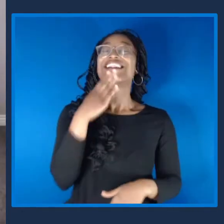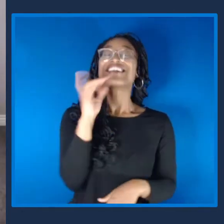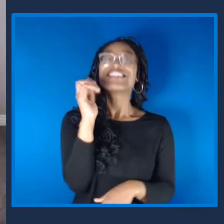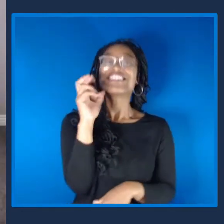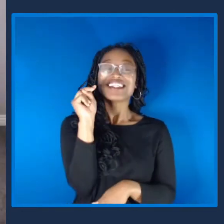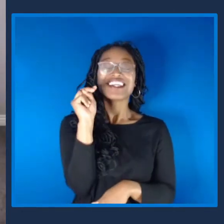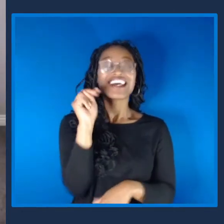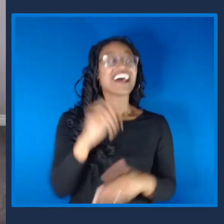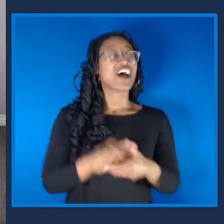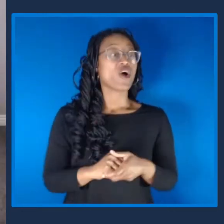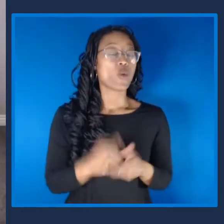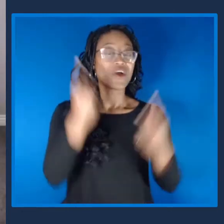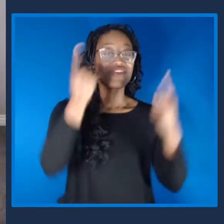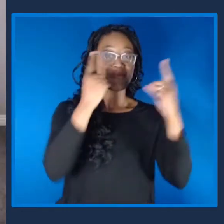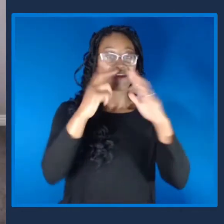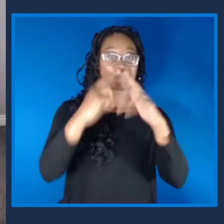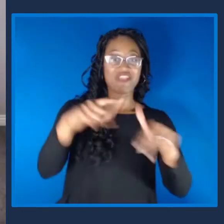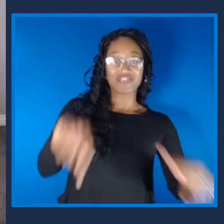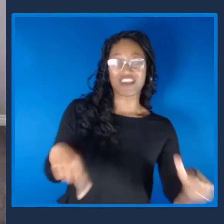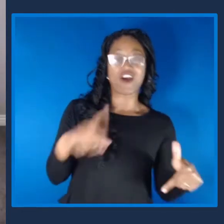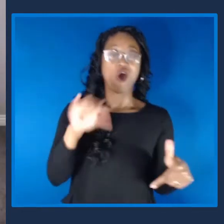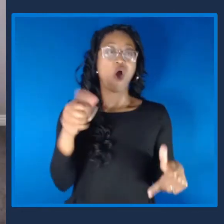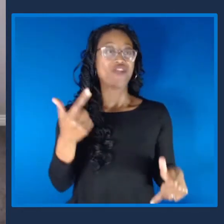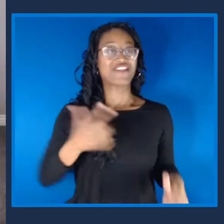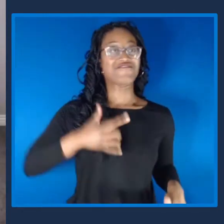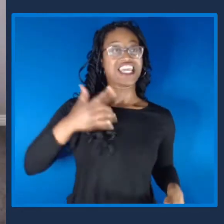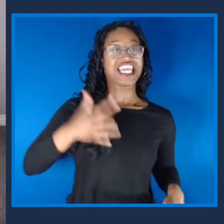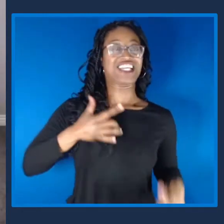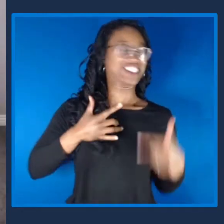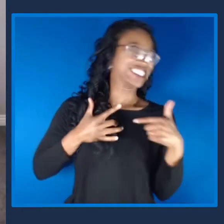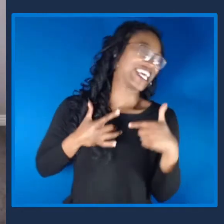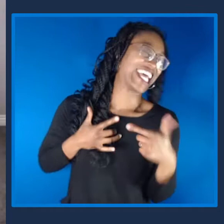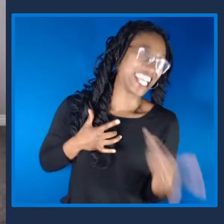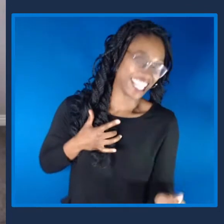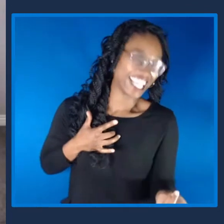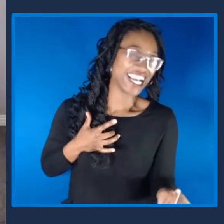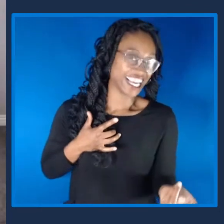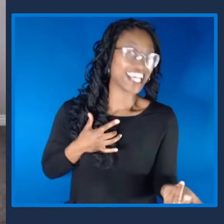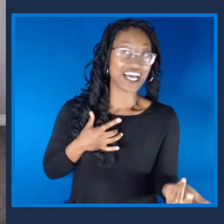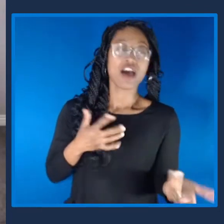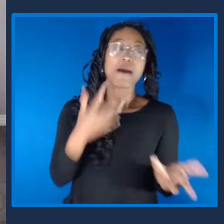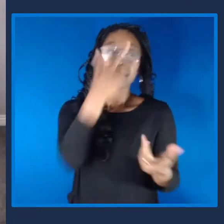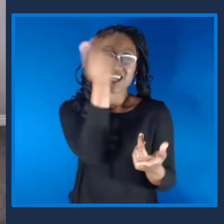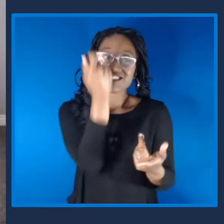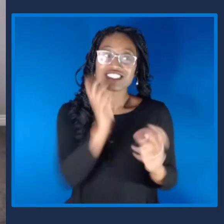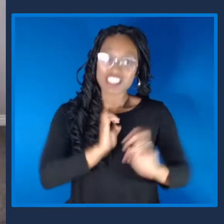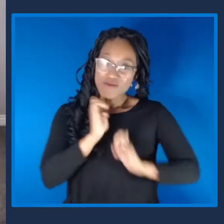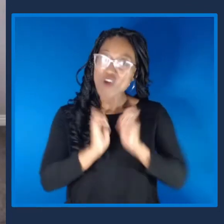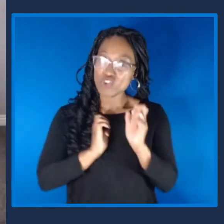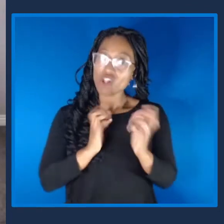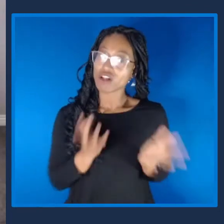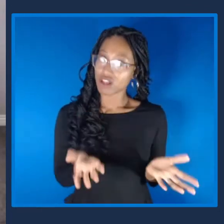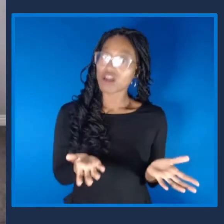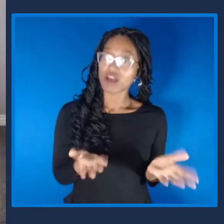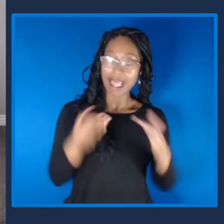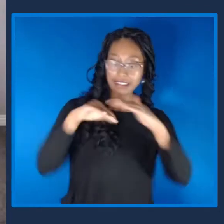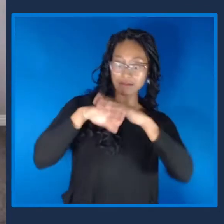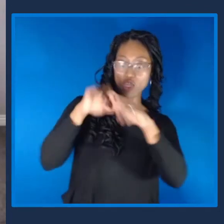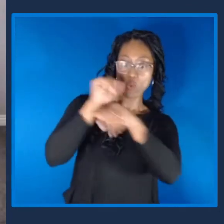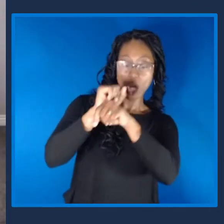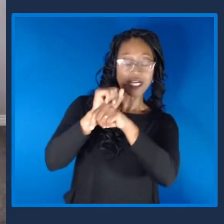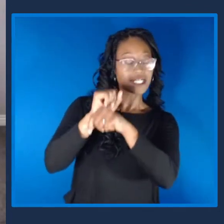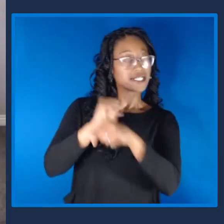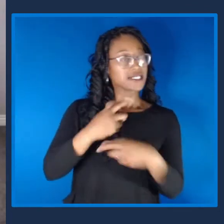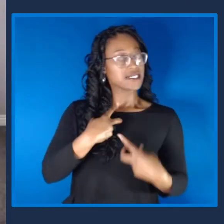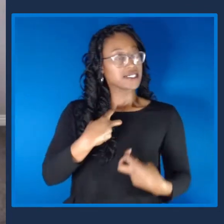thought about calling this slide All the Feels because there actually is an emotional aspect to accessibility work, and